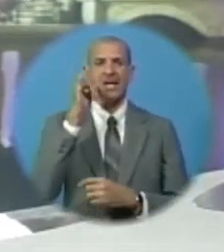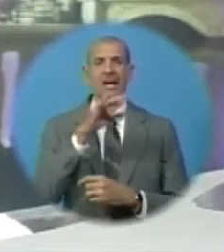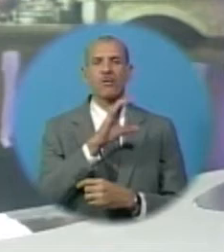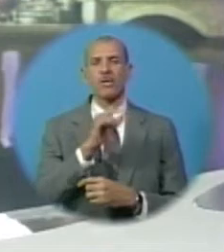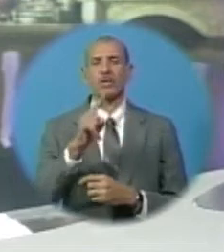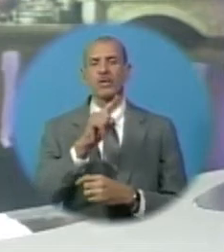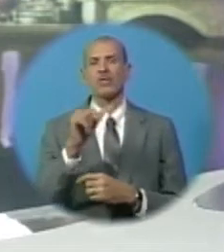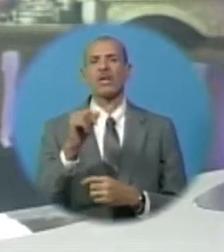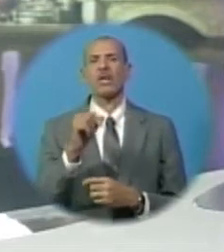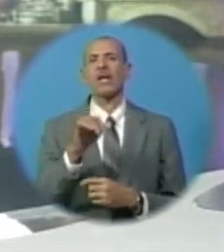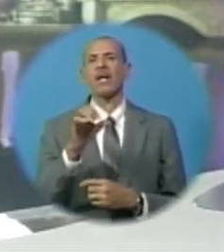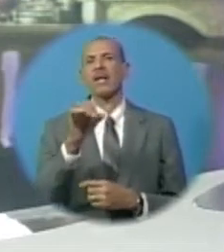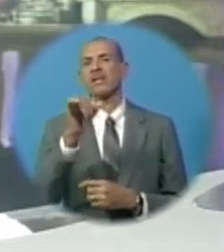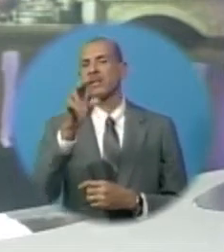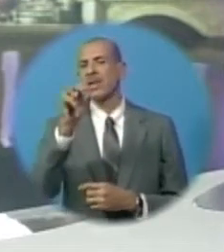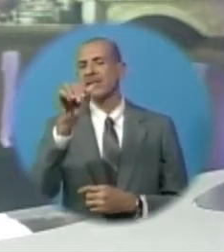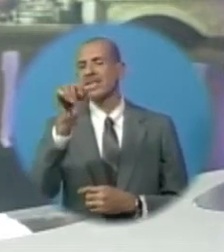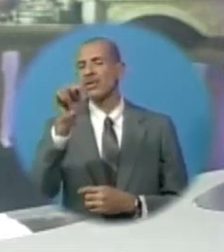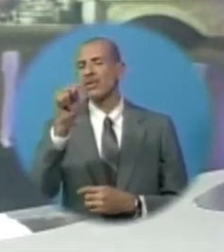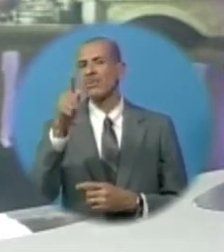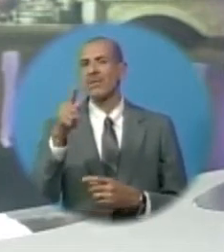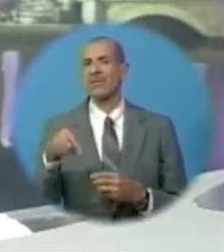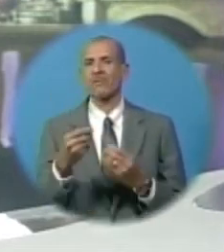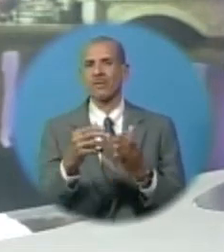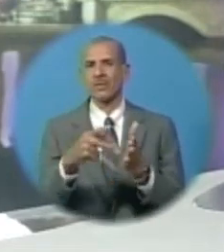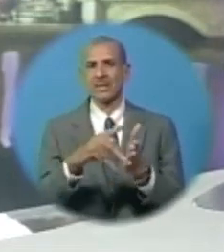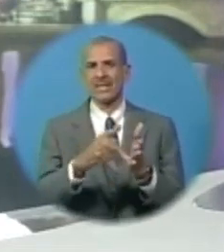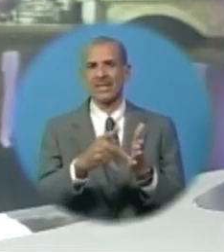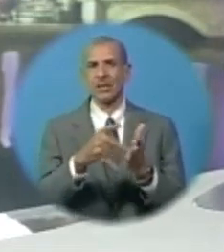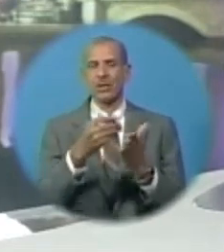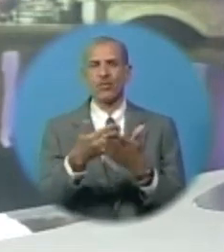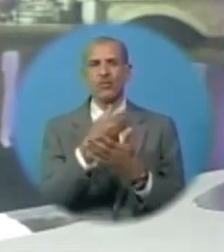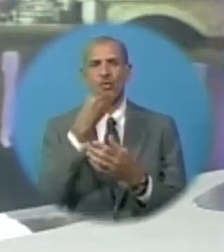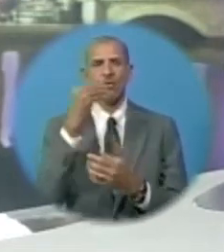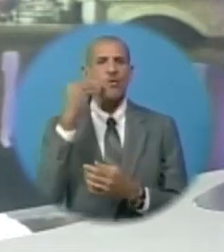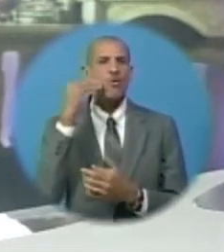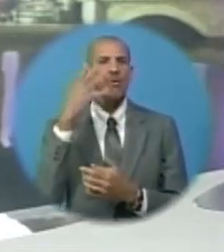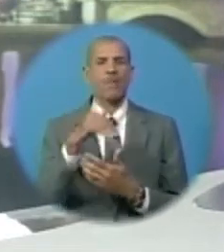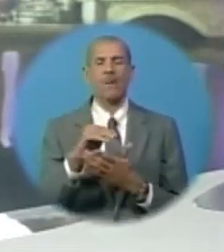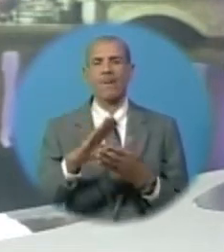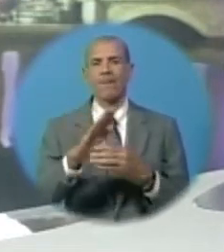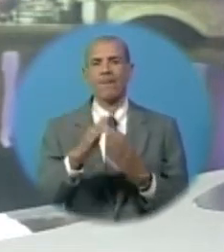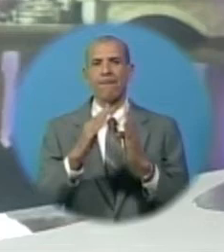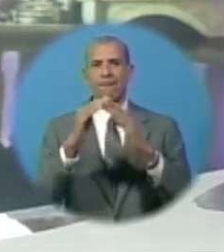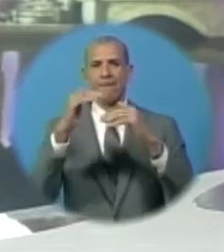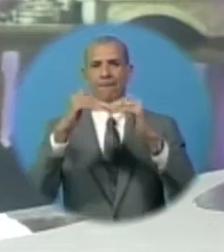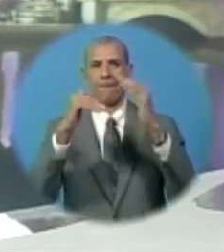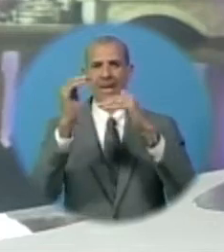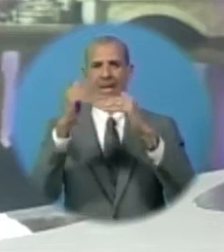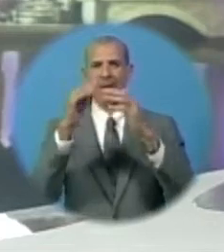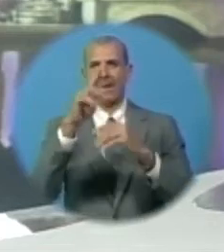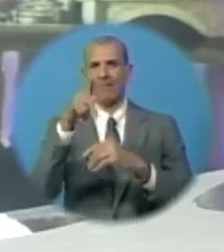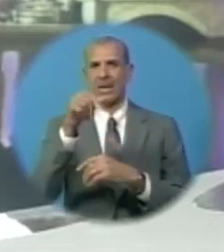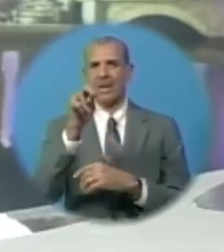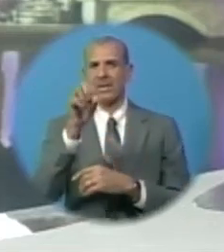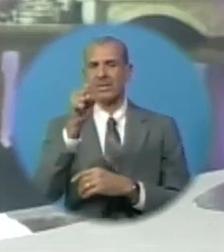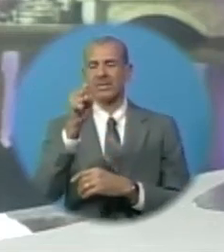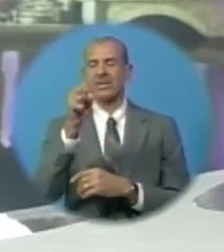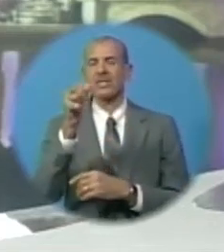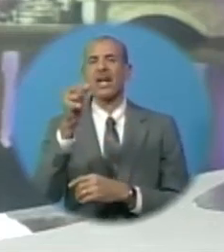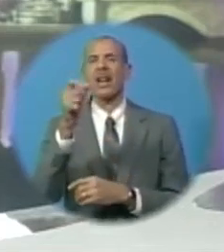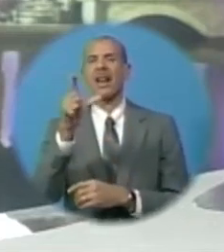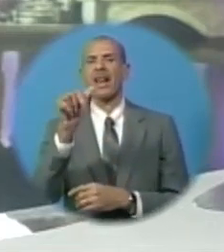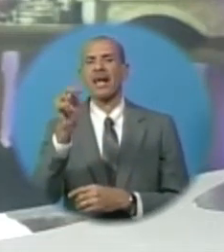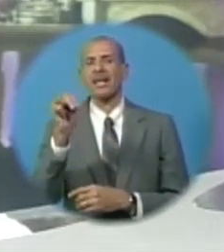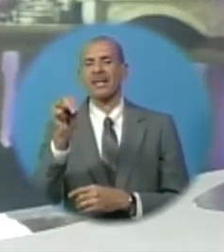was presented with keys to her new home after it was completely rebuilt at parish land. Dr. Lowe, now the Minister of Drainage, who